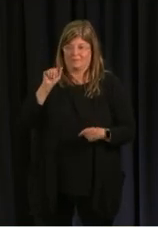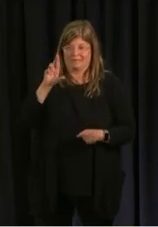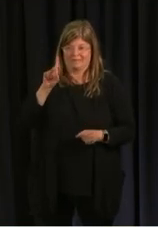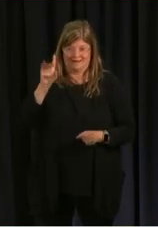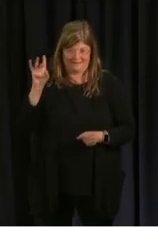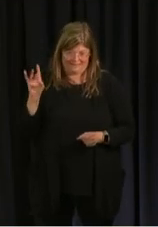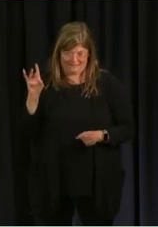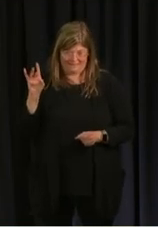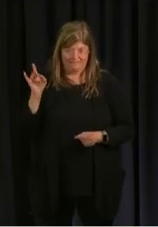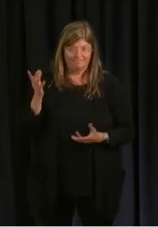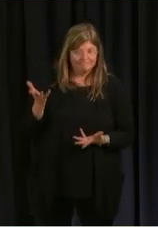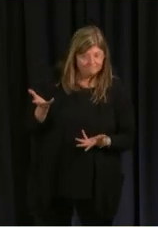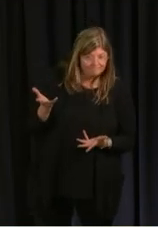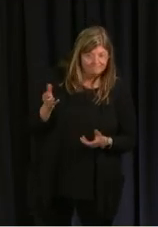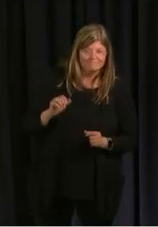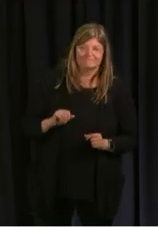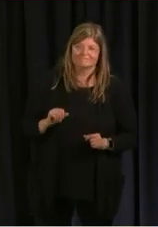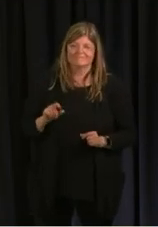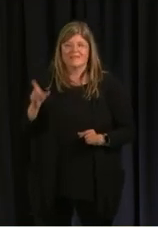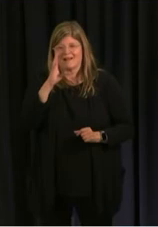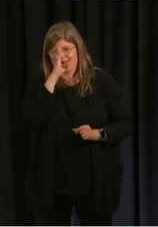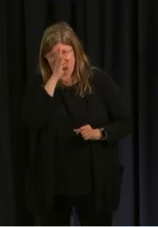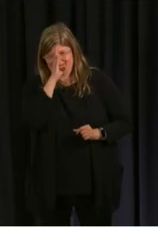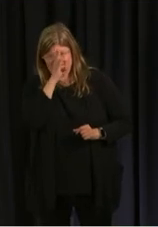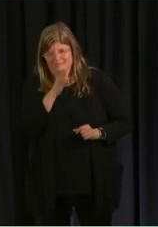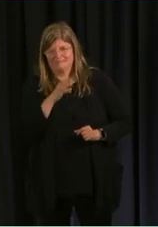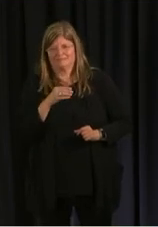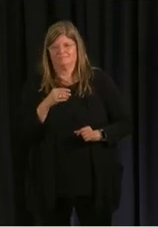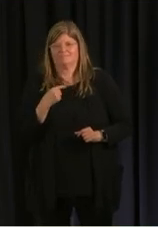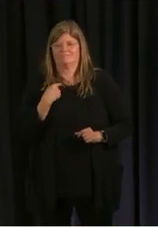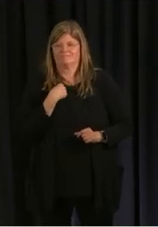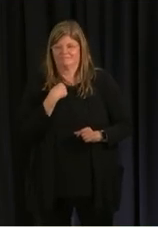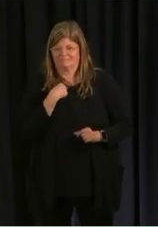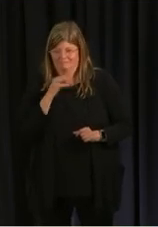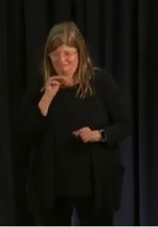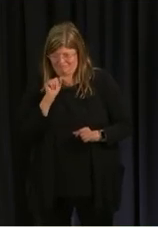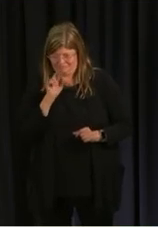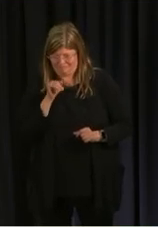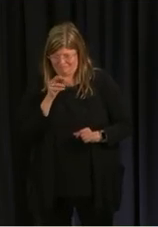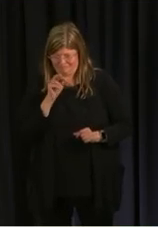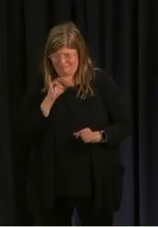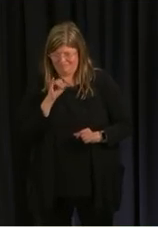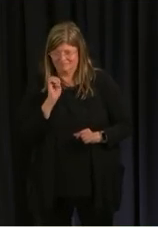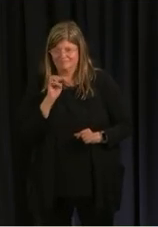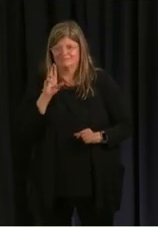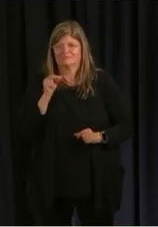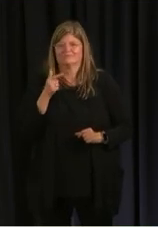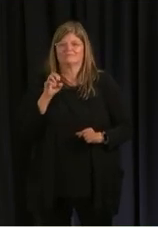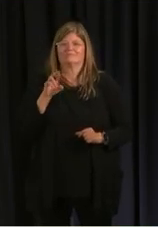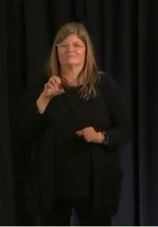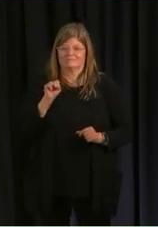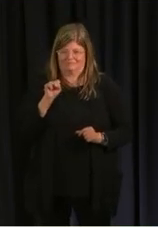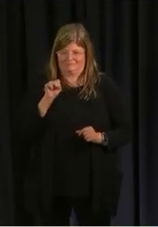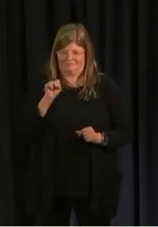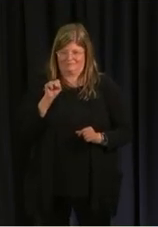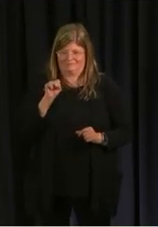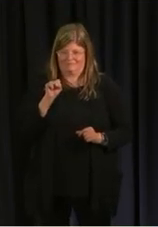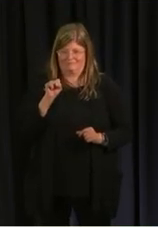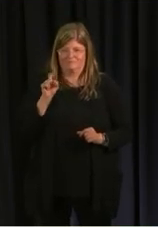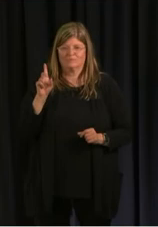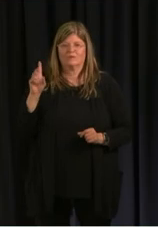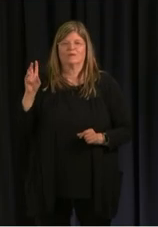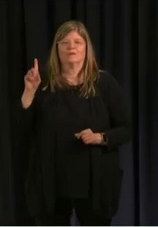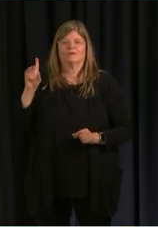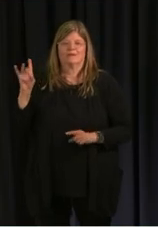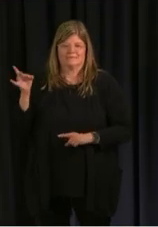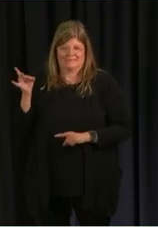Hello, this is Marjorie Rogers, Ward 8. I was calling, trying to find out what is the wait time from you have to wait